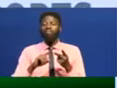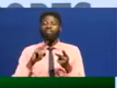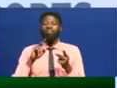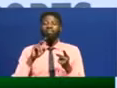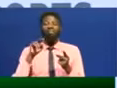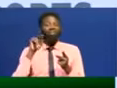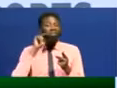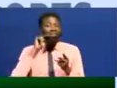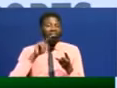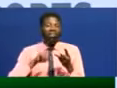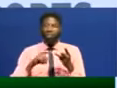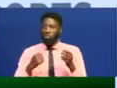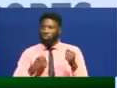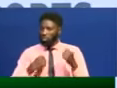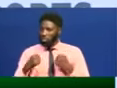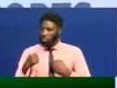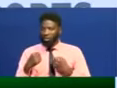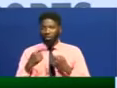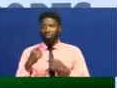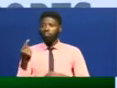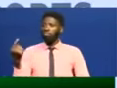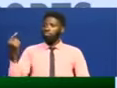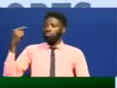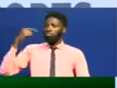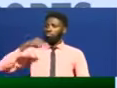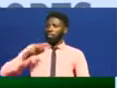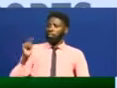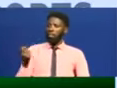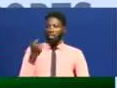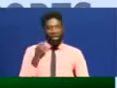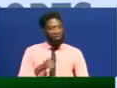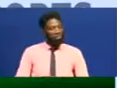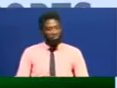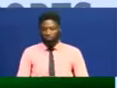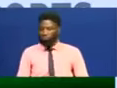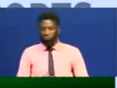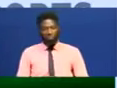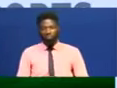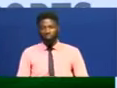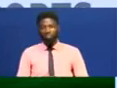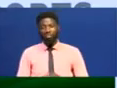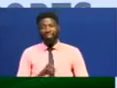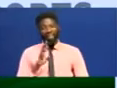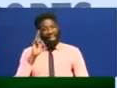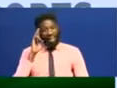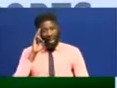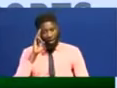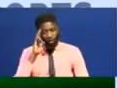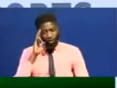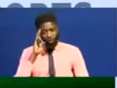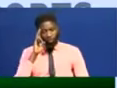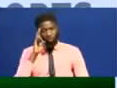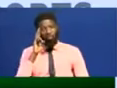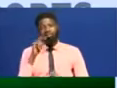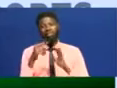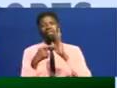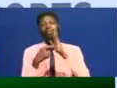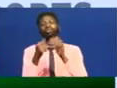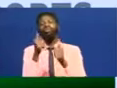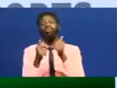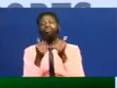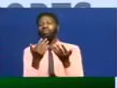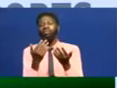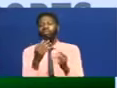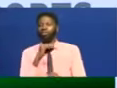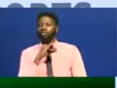they go to Rwanda, they wouldn't come here. And one of the reasons is just incentives,